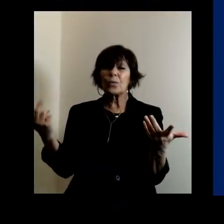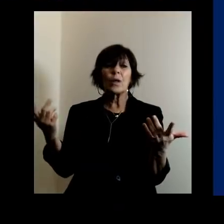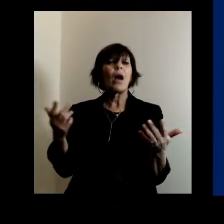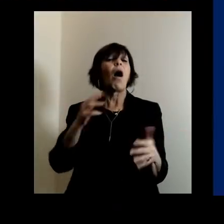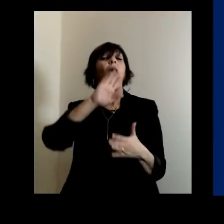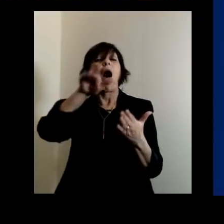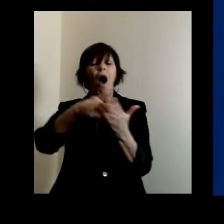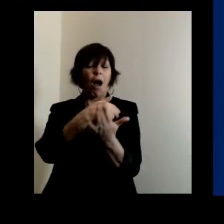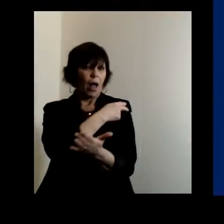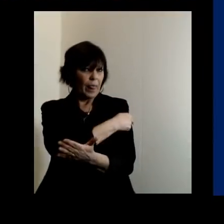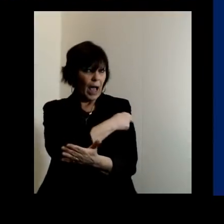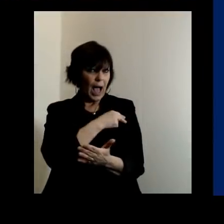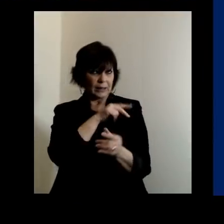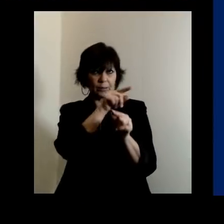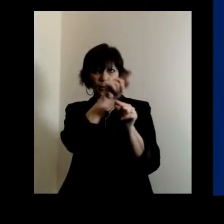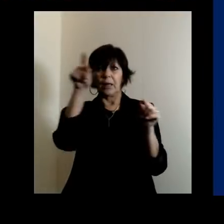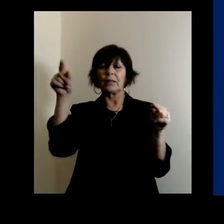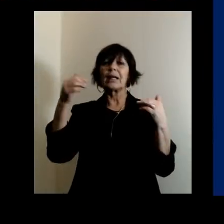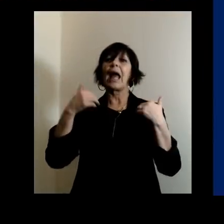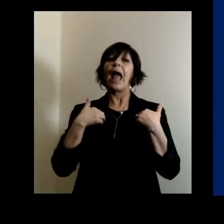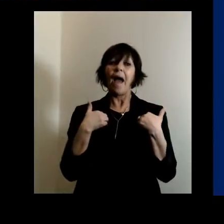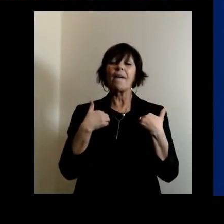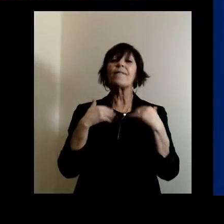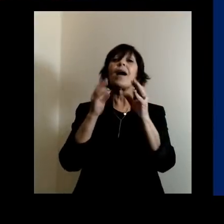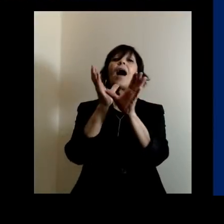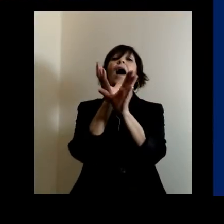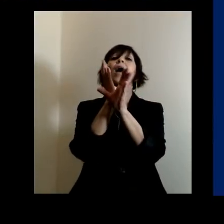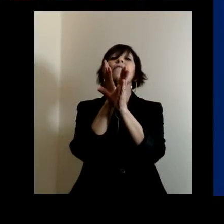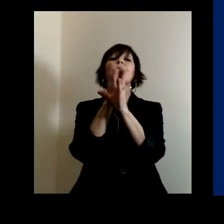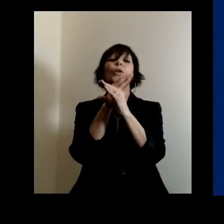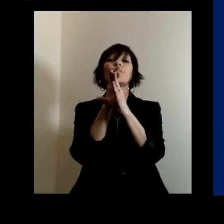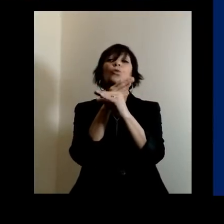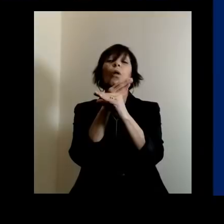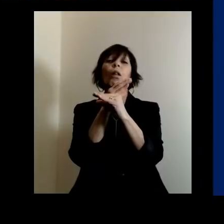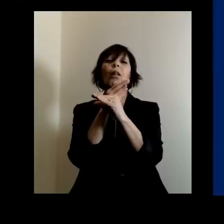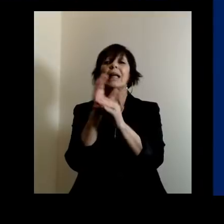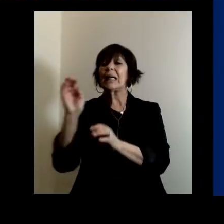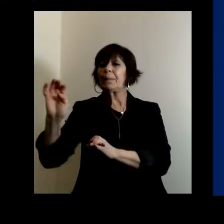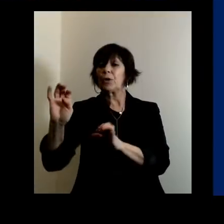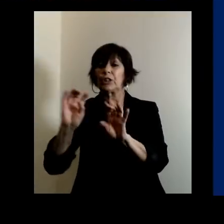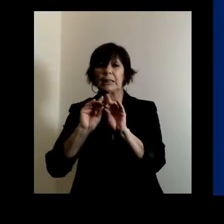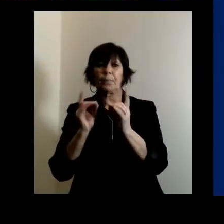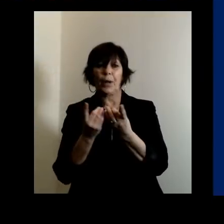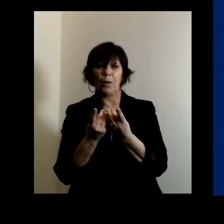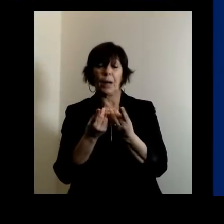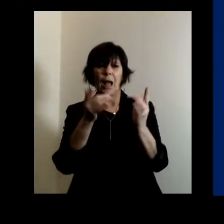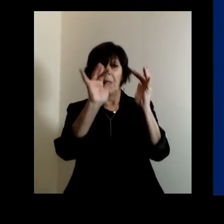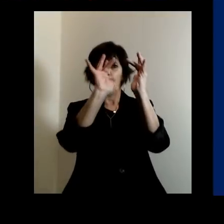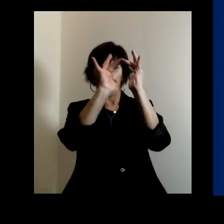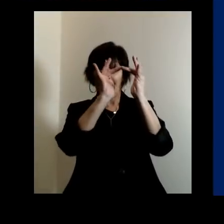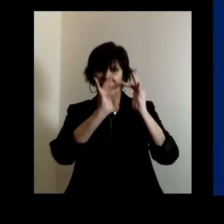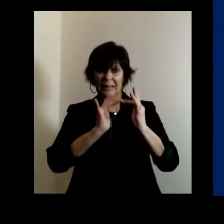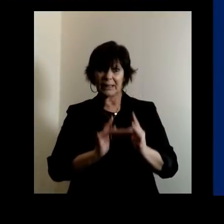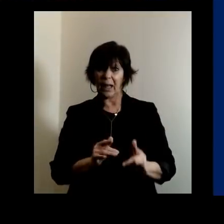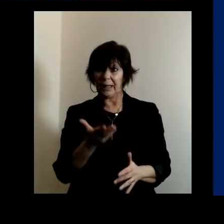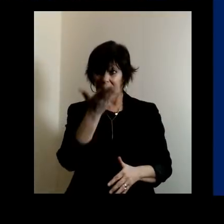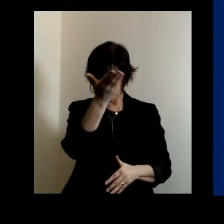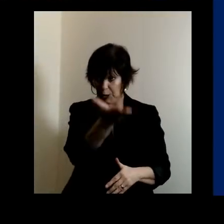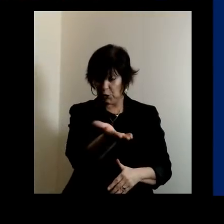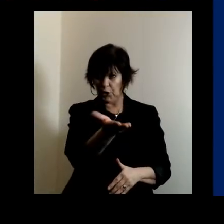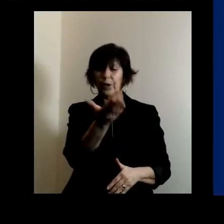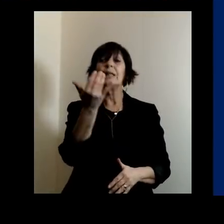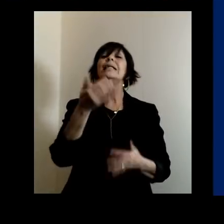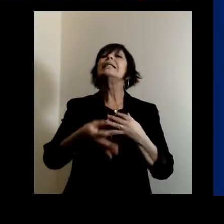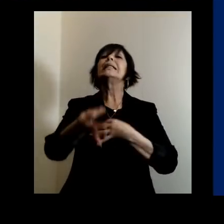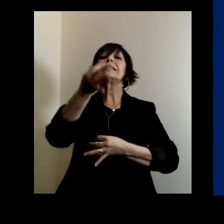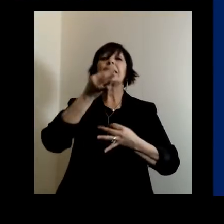systems actually have a virtual emergency department. So the website for all of these are on this slide. So